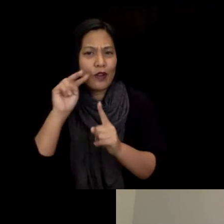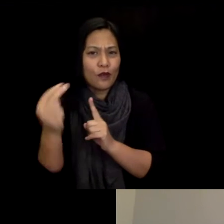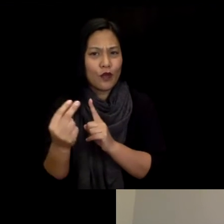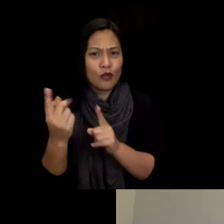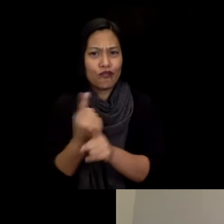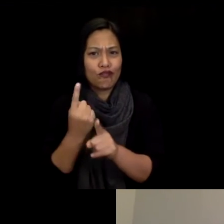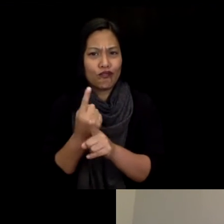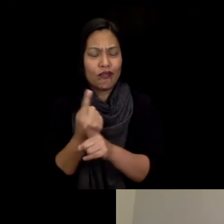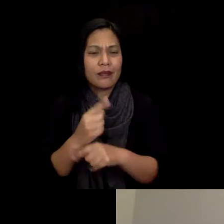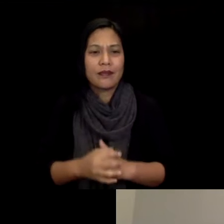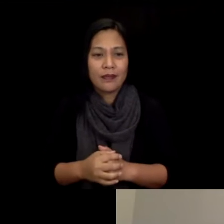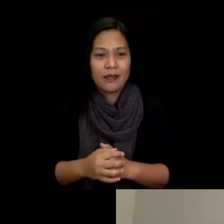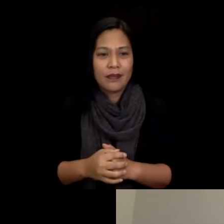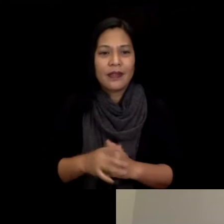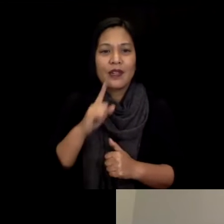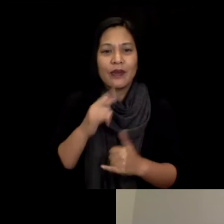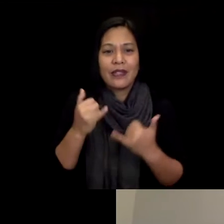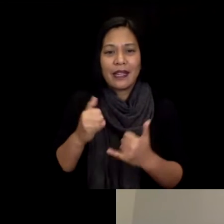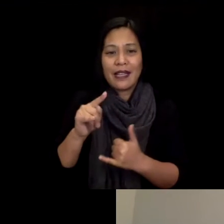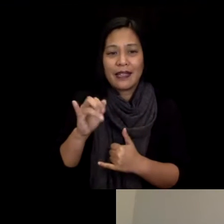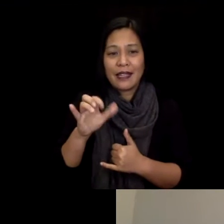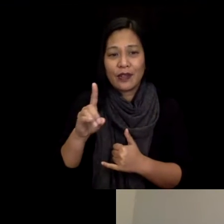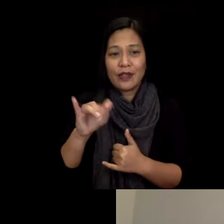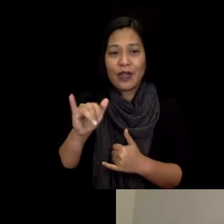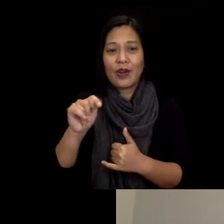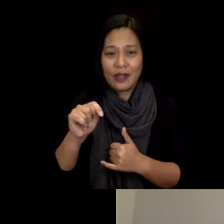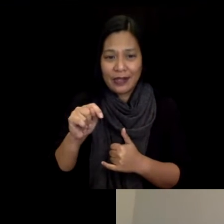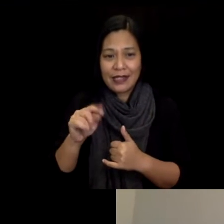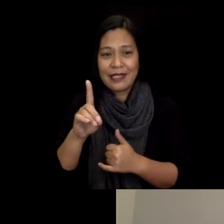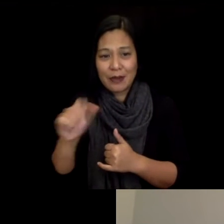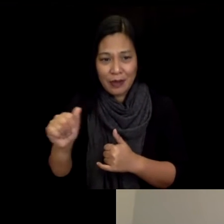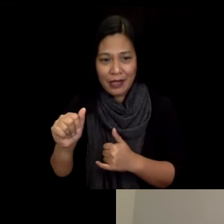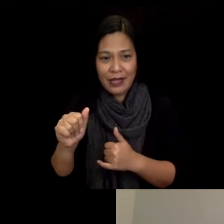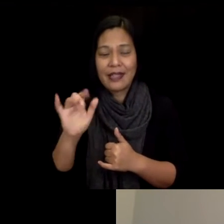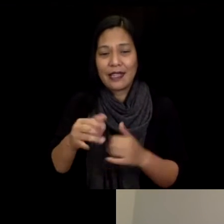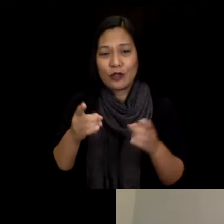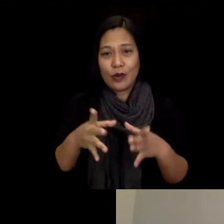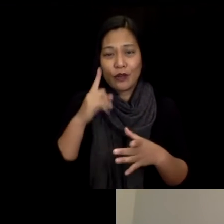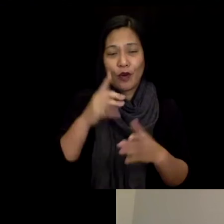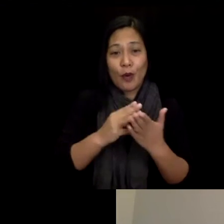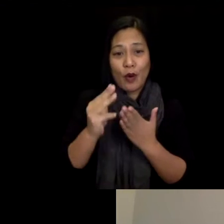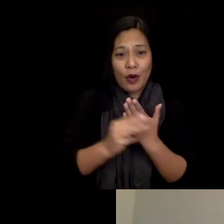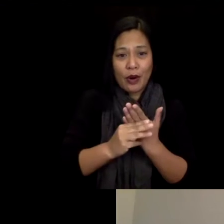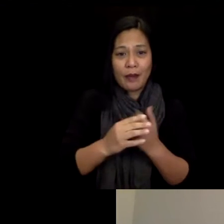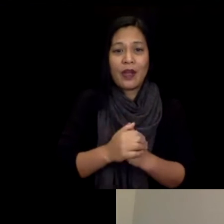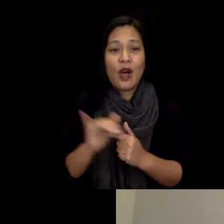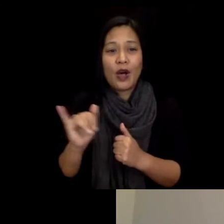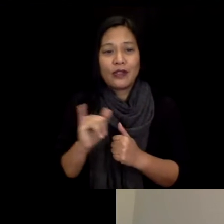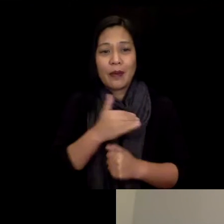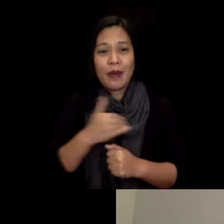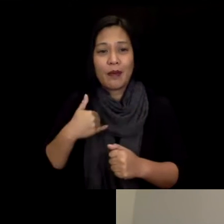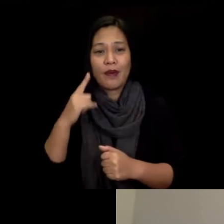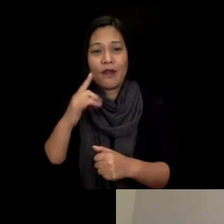Tangled and Art and Disability, and he is also a member of the Ontario Arts Council's Deaf and Disability Advisory